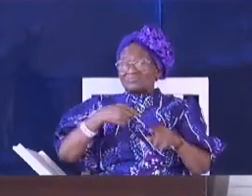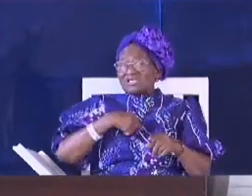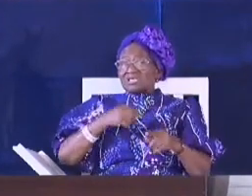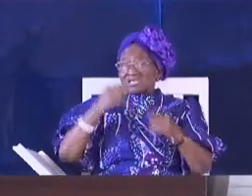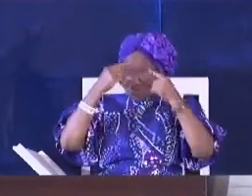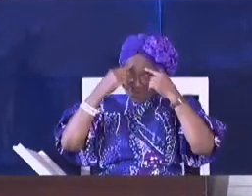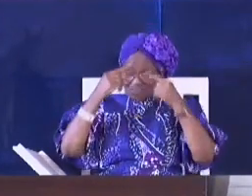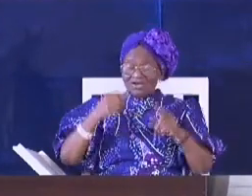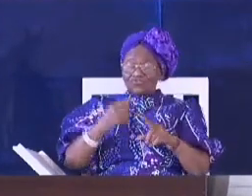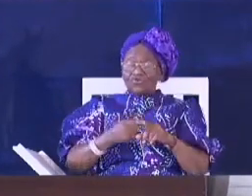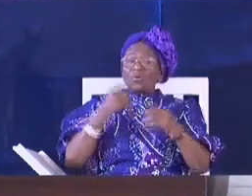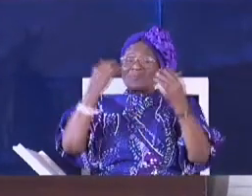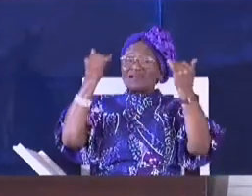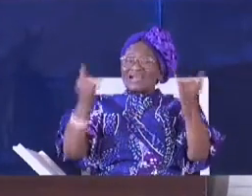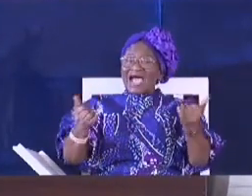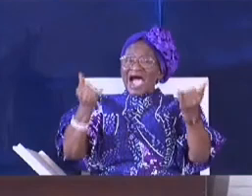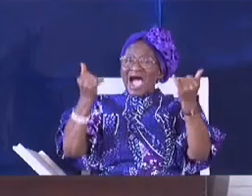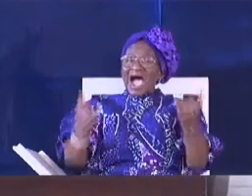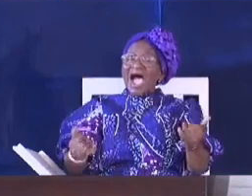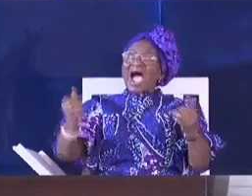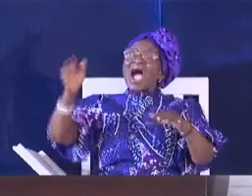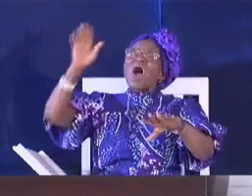all is.